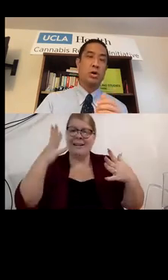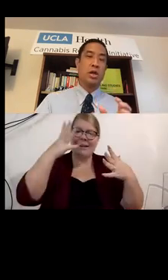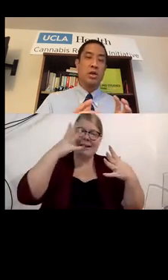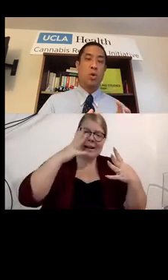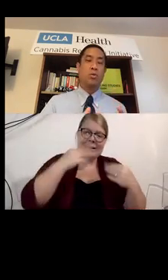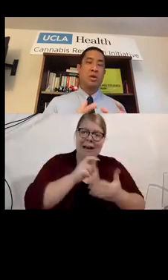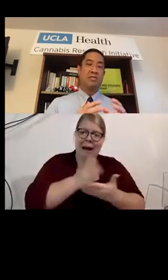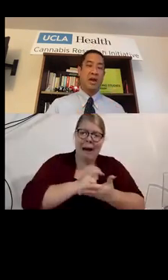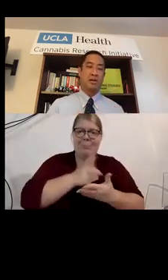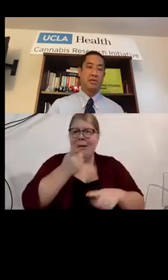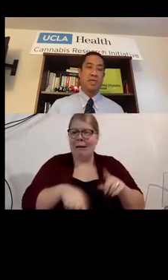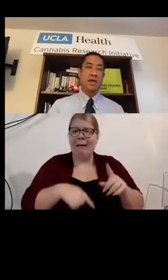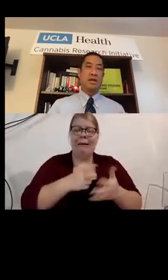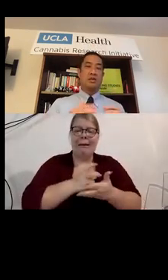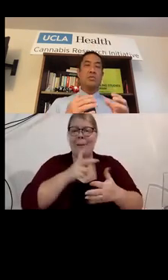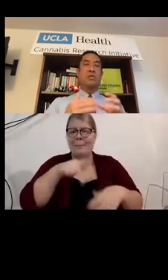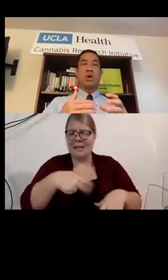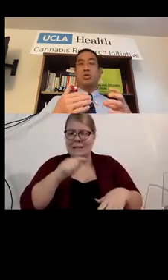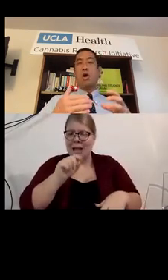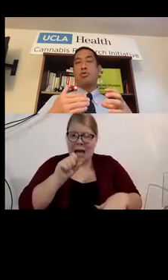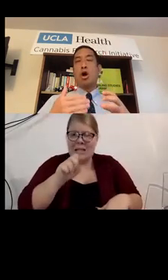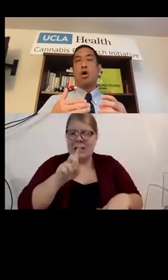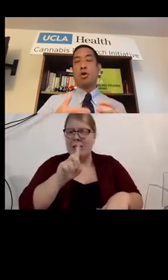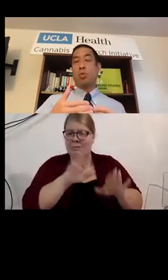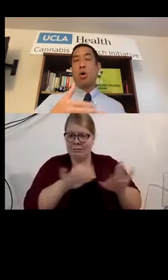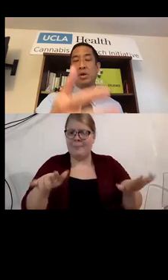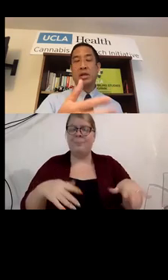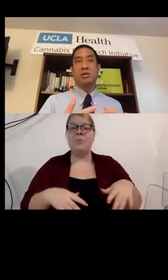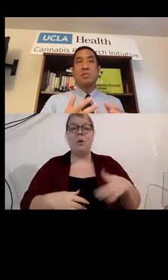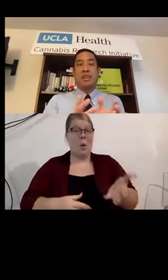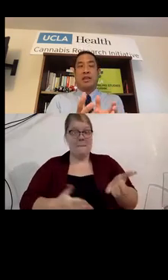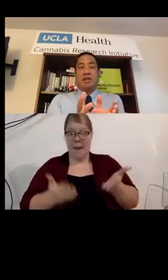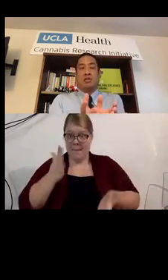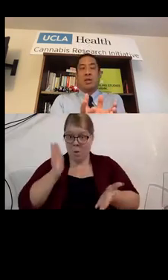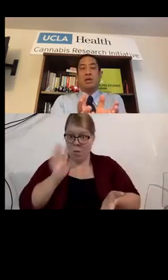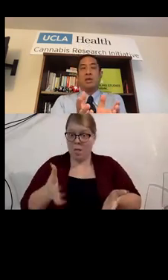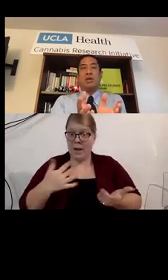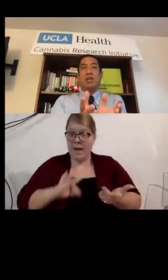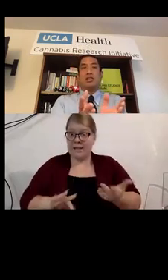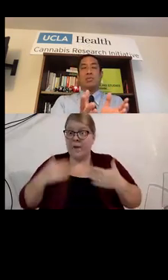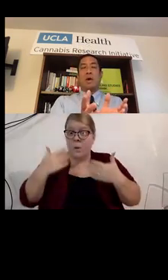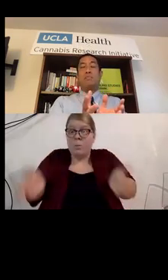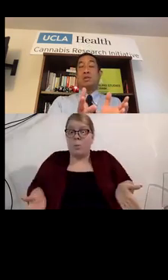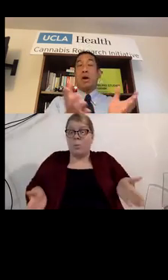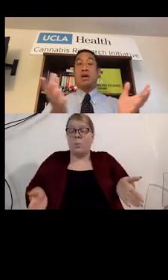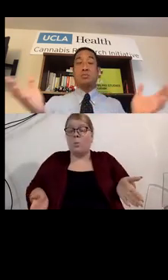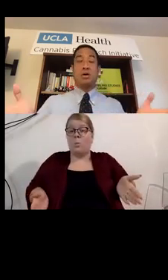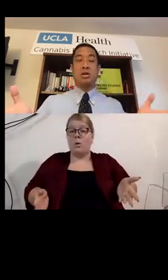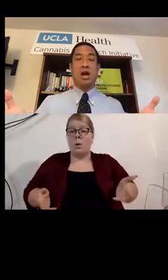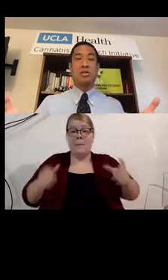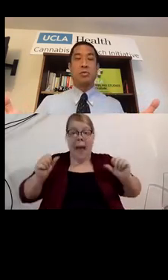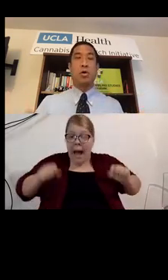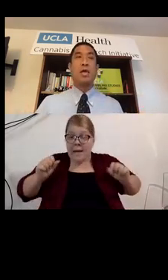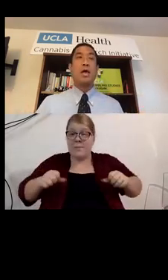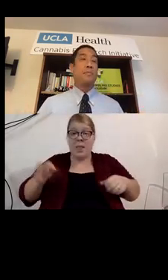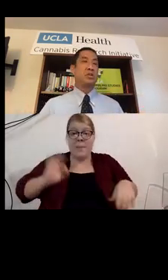disorder, will be effective. That doesn't mean we don't know it won't be. That doesn't mean that there might be some possibilities